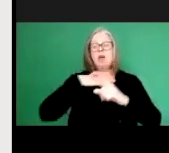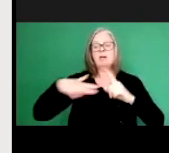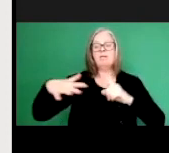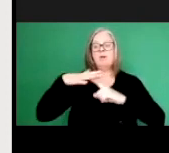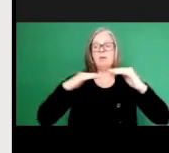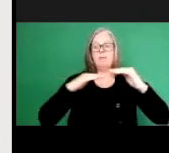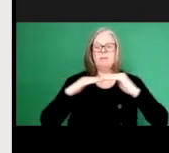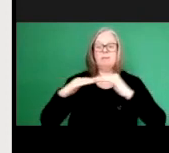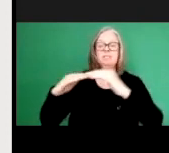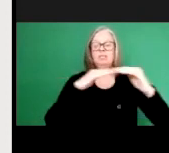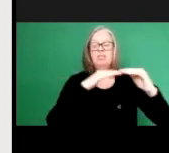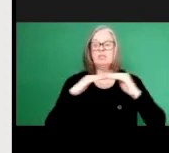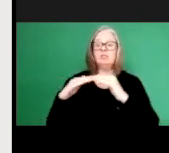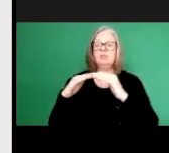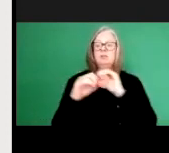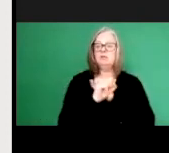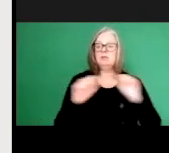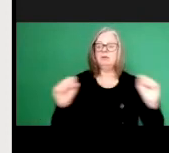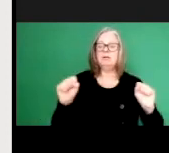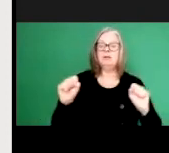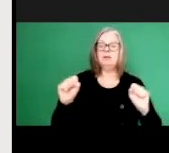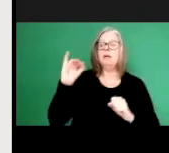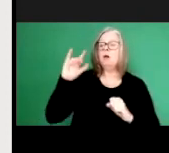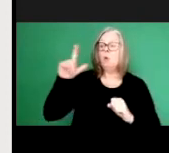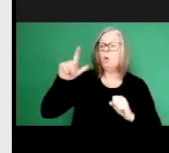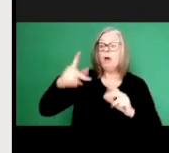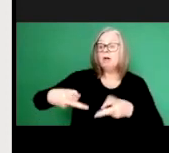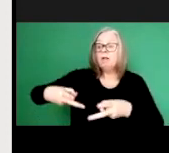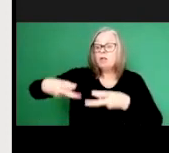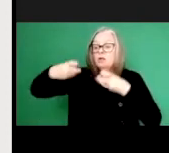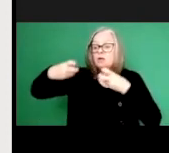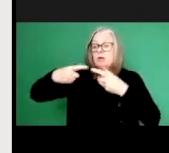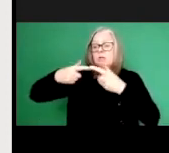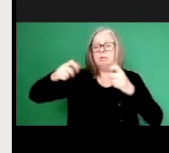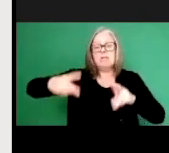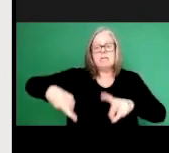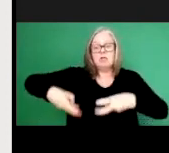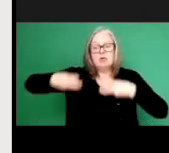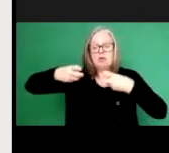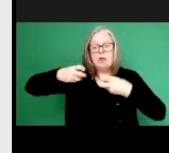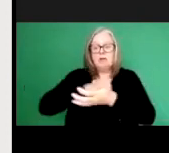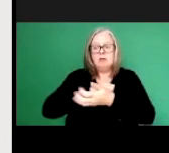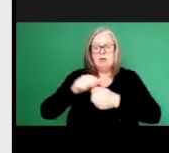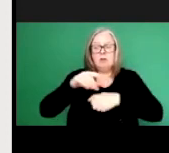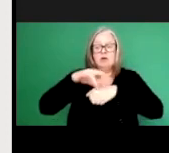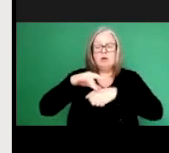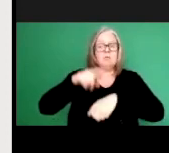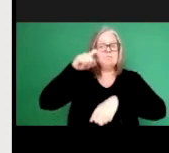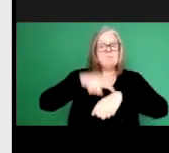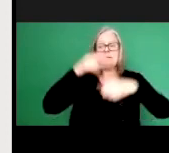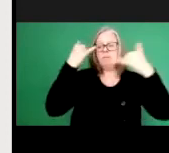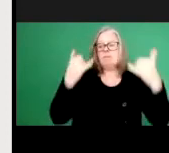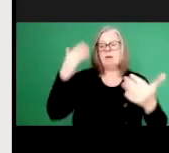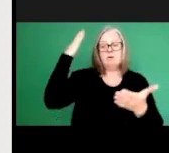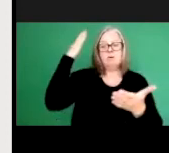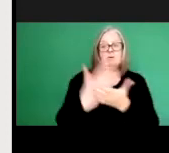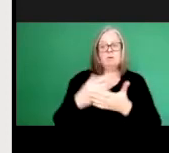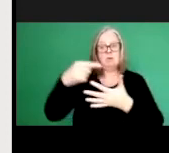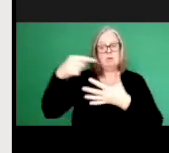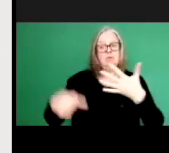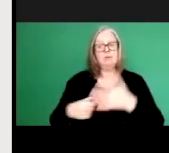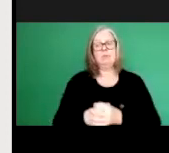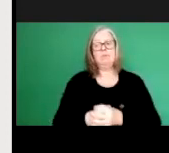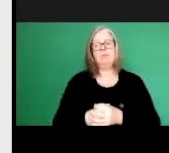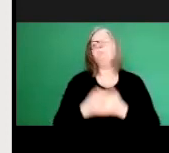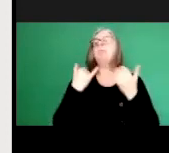freedom from oil and all forms of extraction and hierarchy and violence. The time is now. The I'll